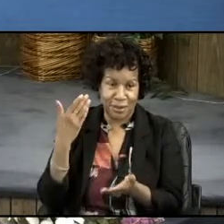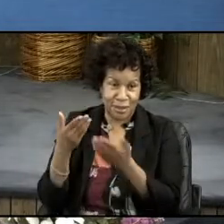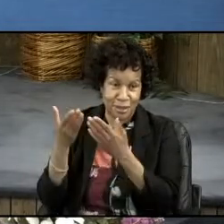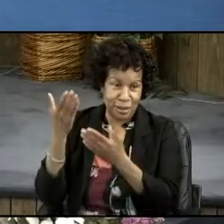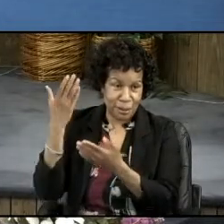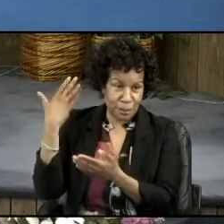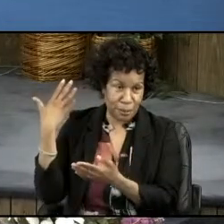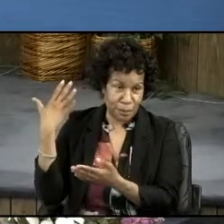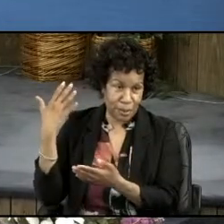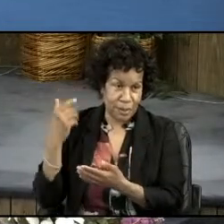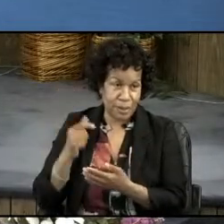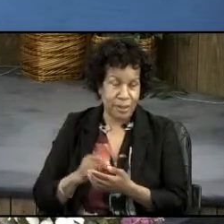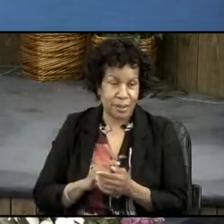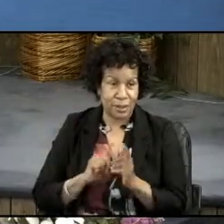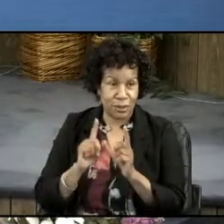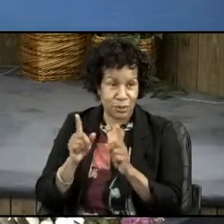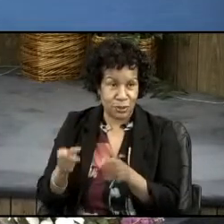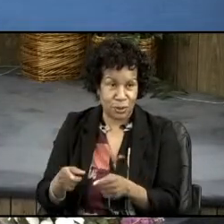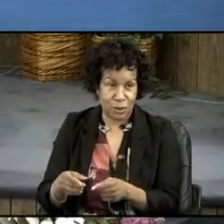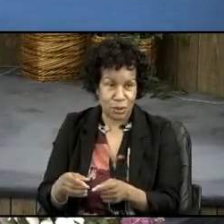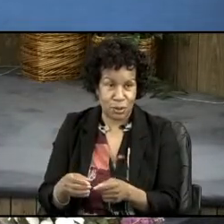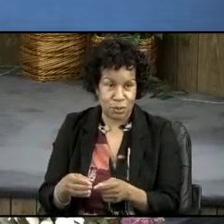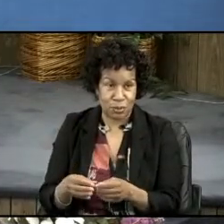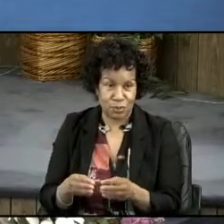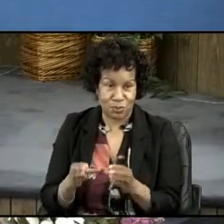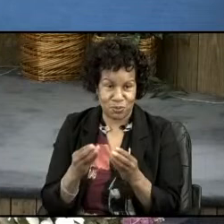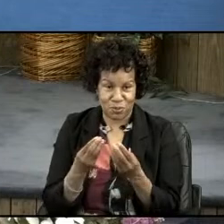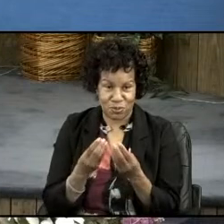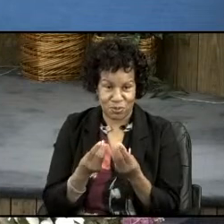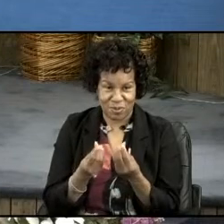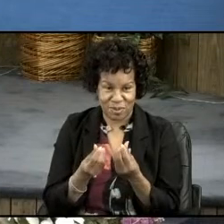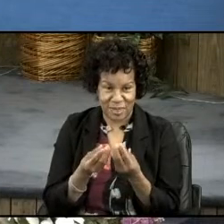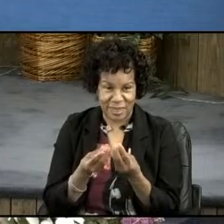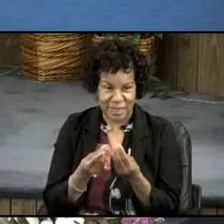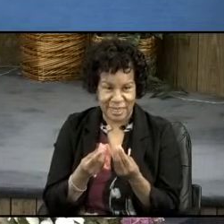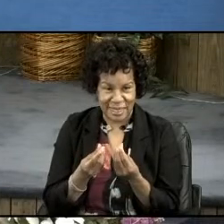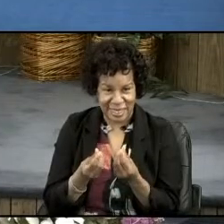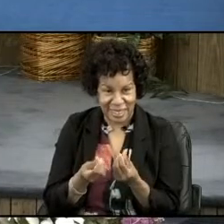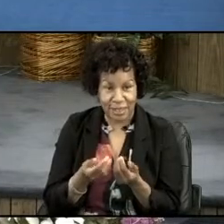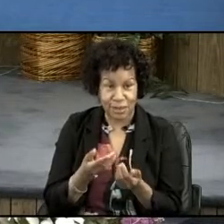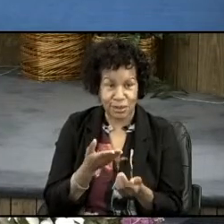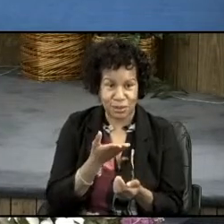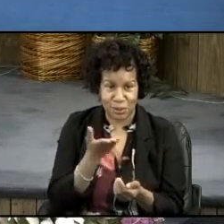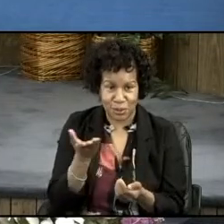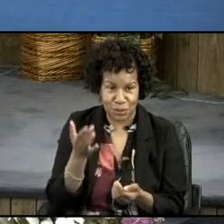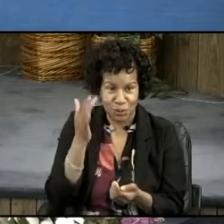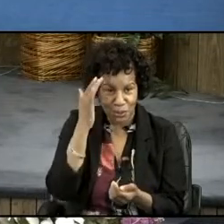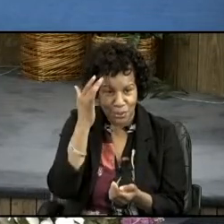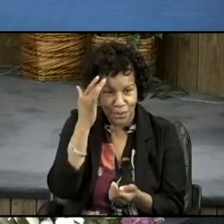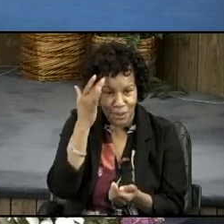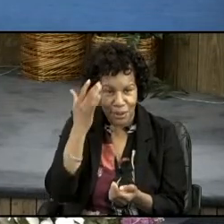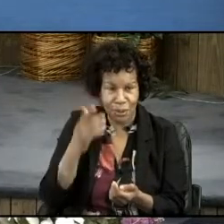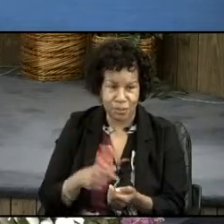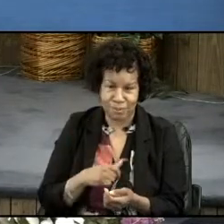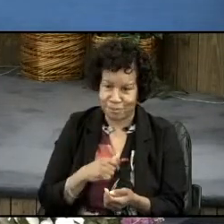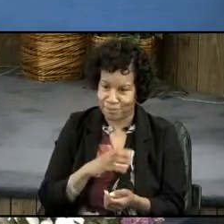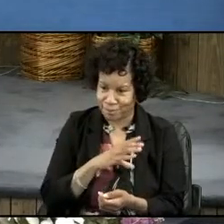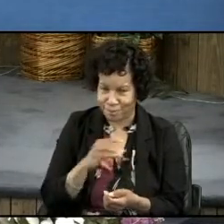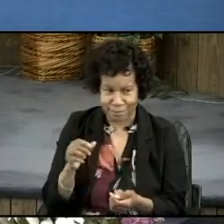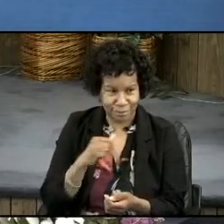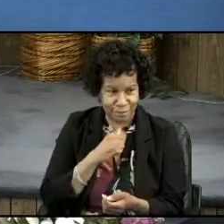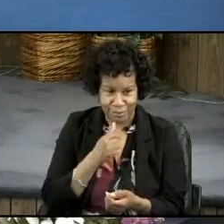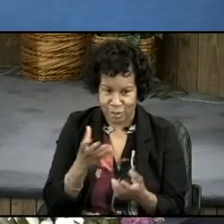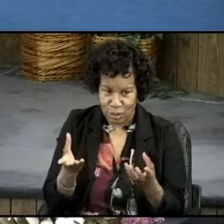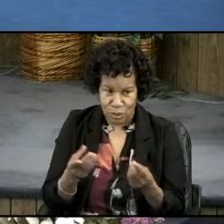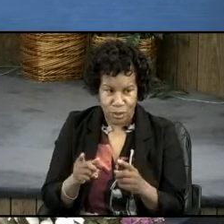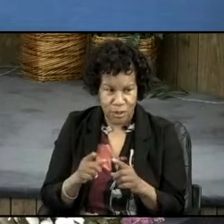get, the less skilled the soldiers are, and really the less they want to be there. Do you know that everybody